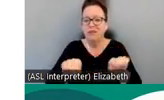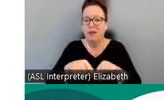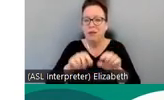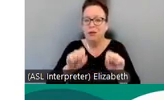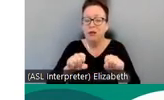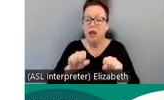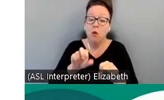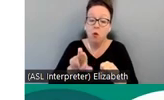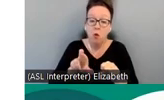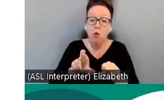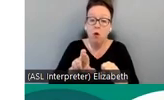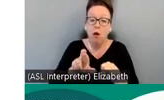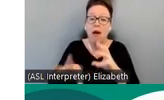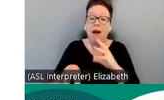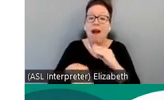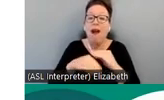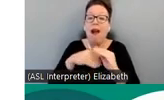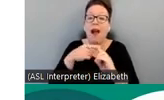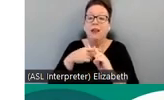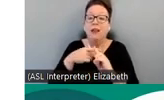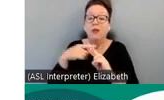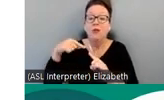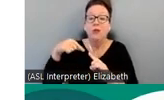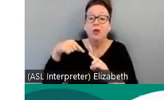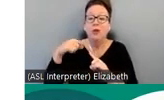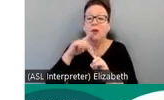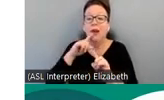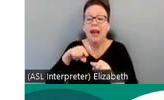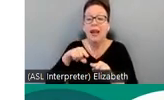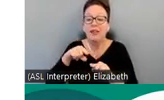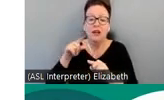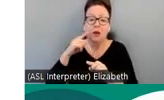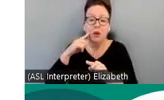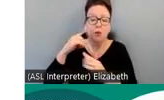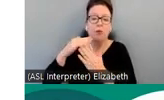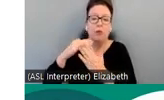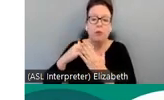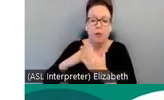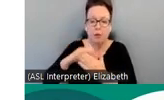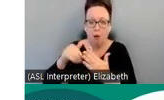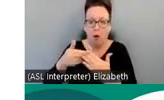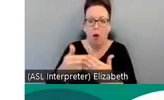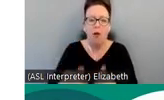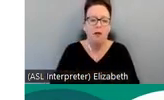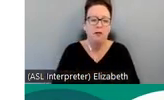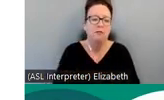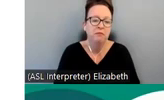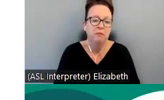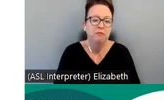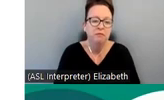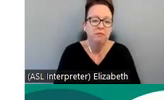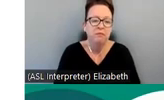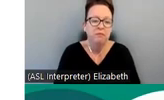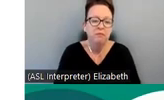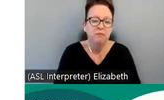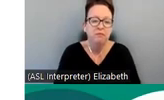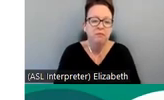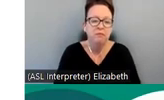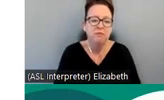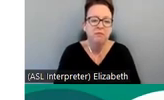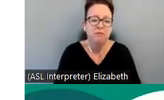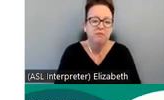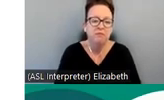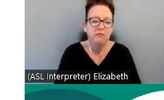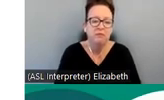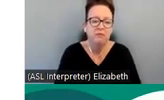or add them to the Q&A, and we will keep a running list of them, and we will put those in at the end and get to as many